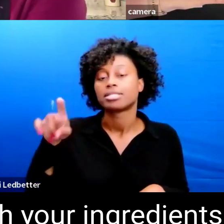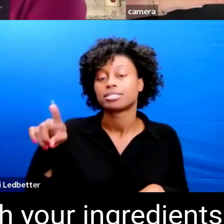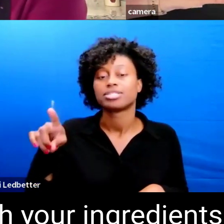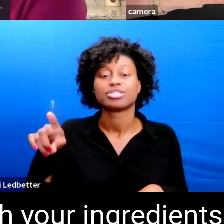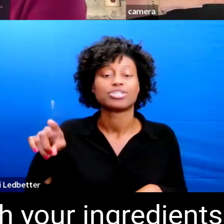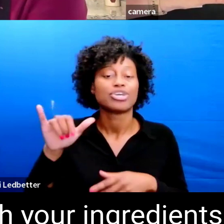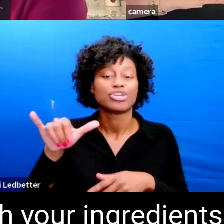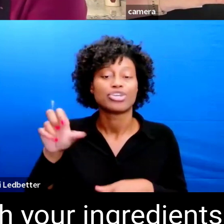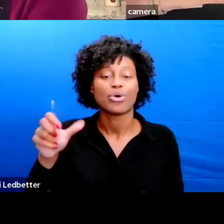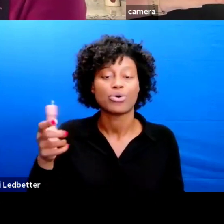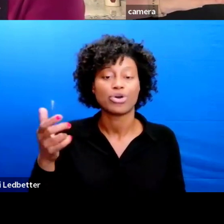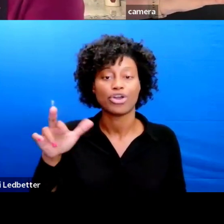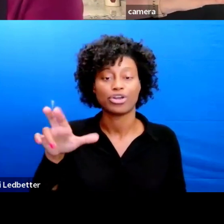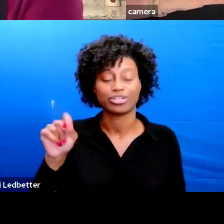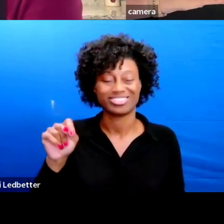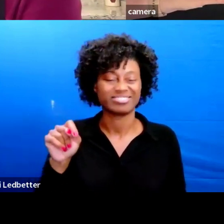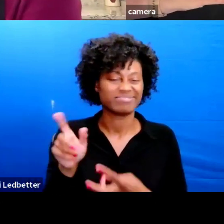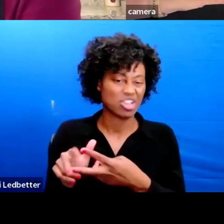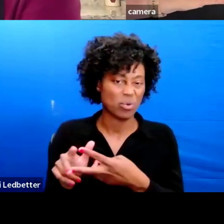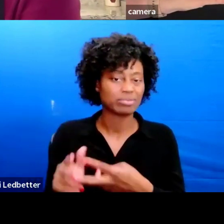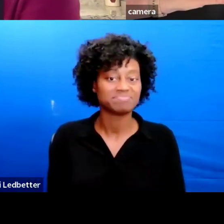with your ingredients here.